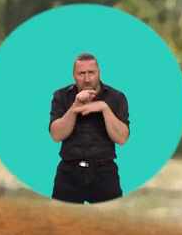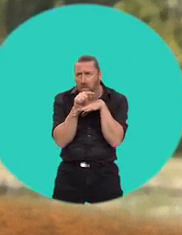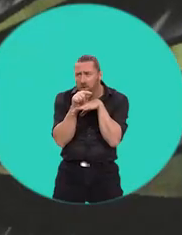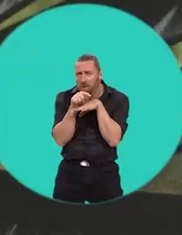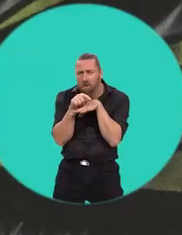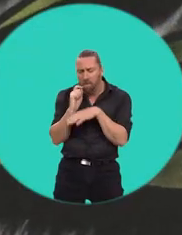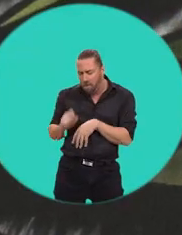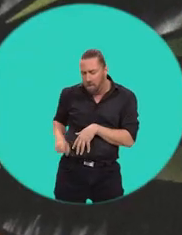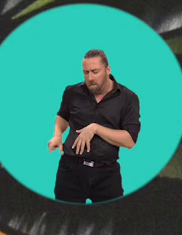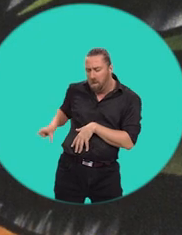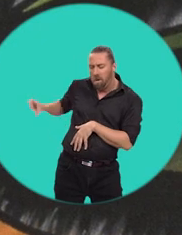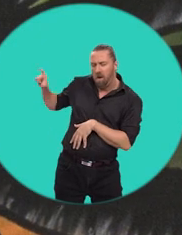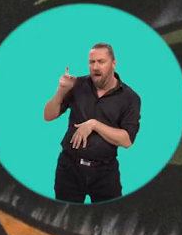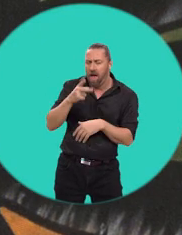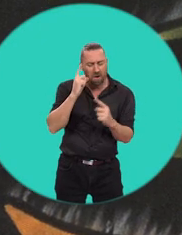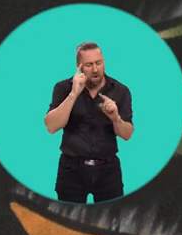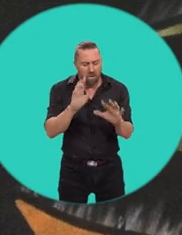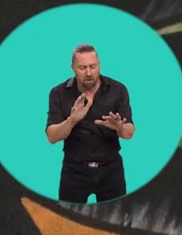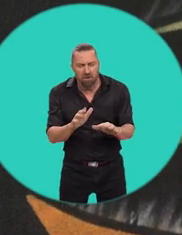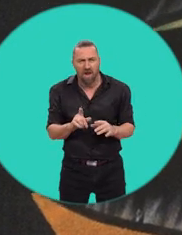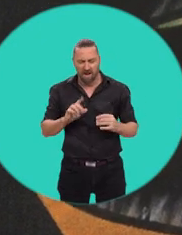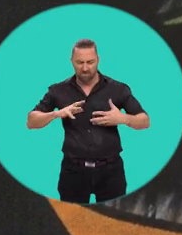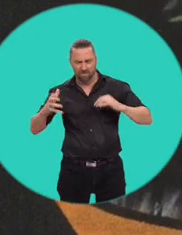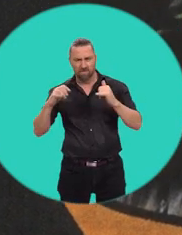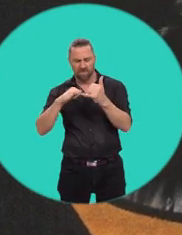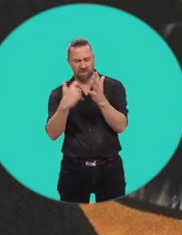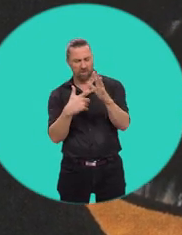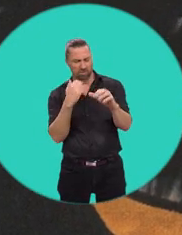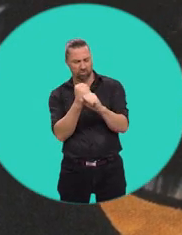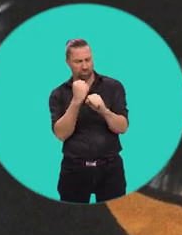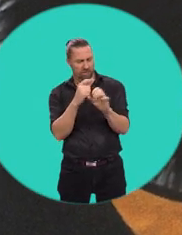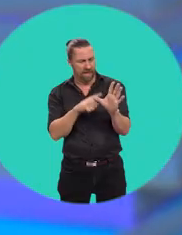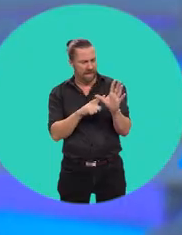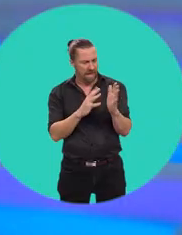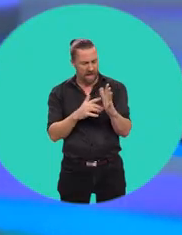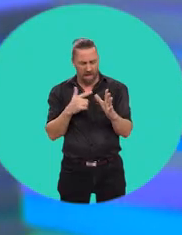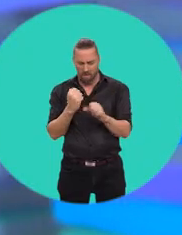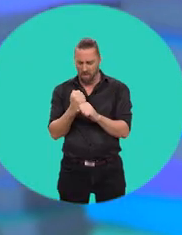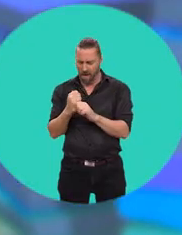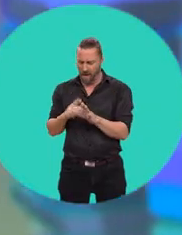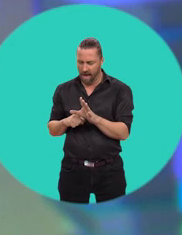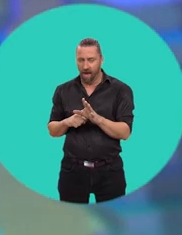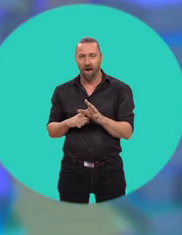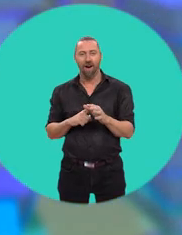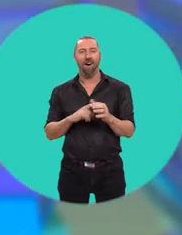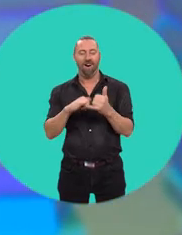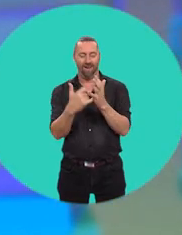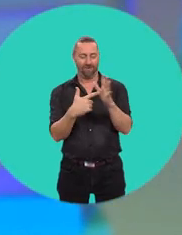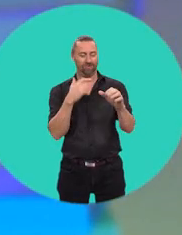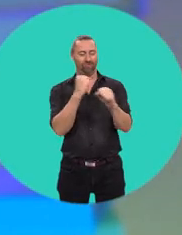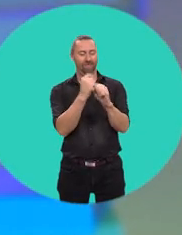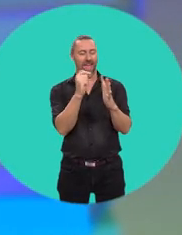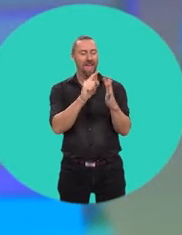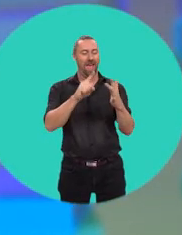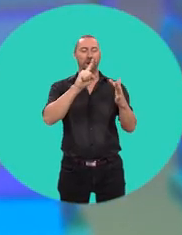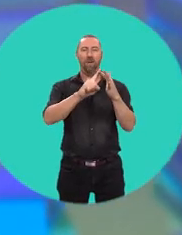guess. Such a scraggy Maggie. That's how she got her name. Scragpie the Magpie